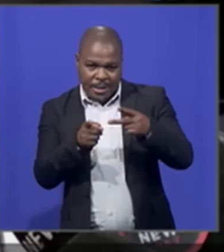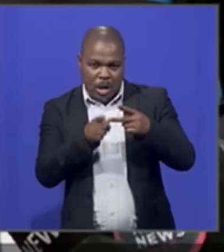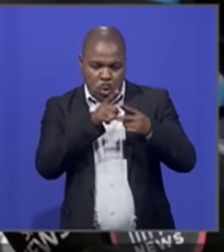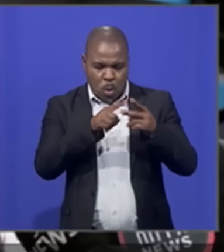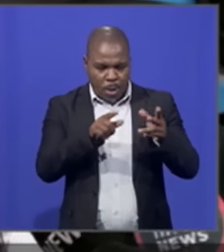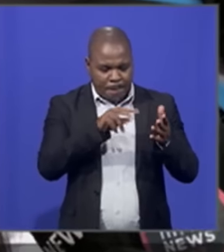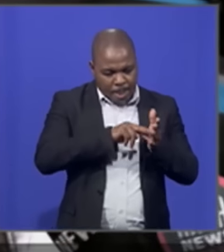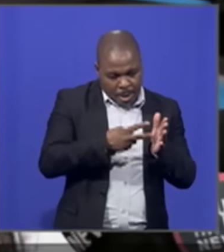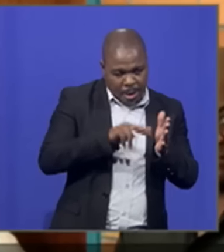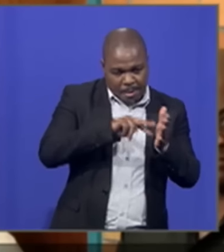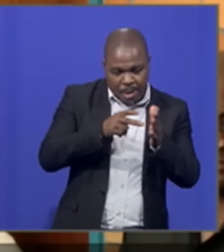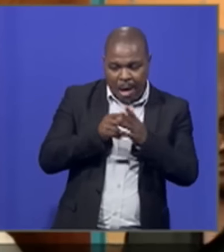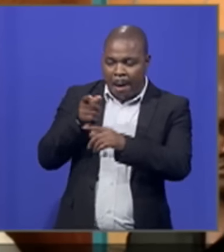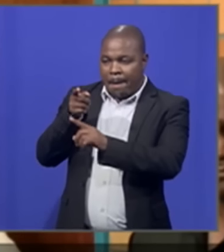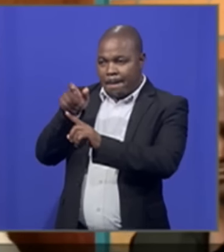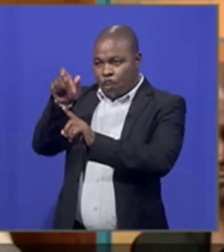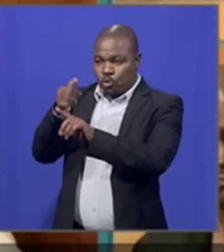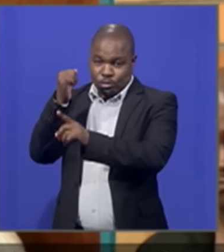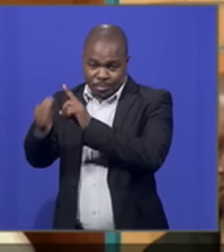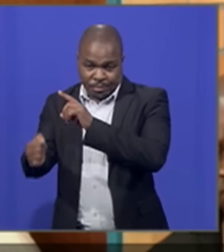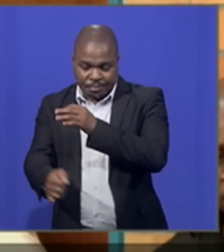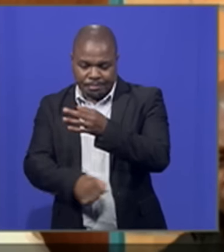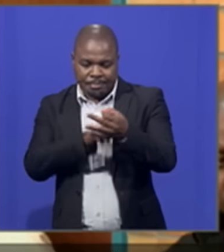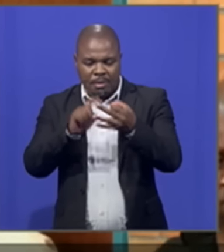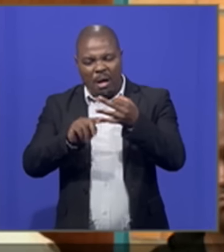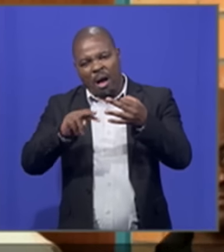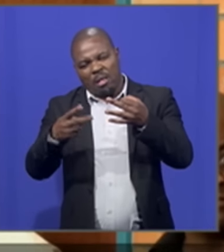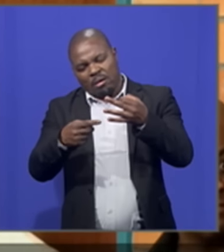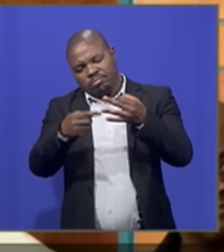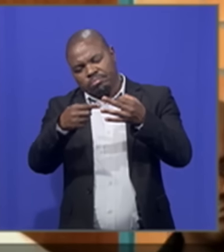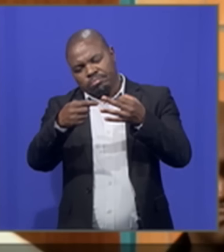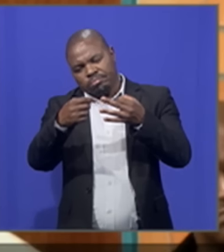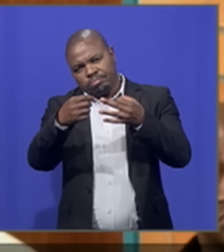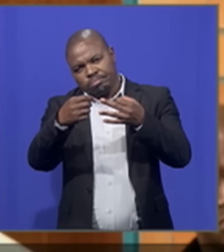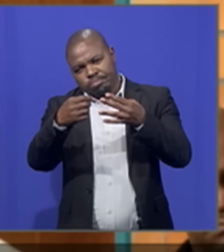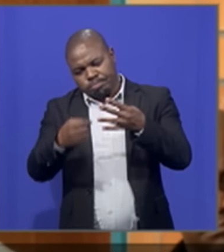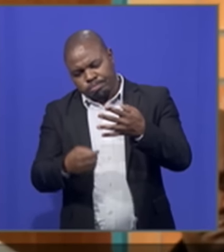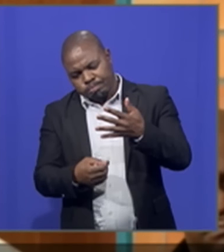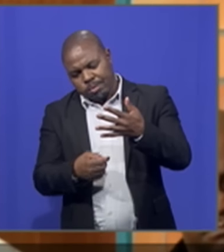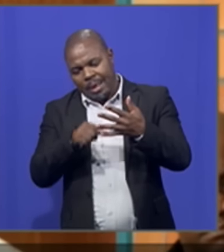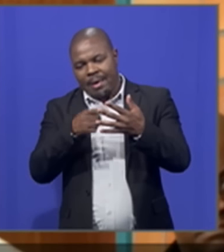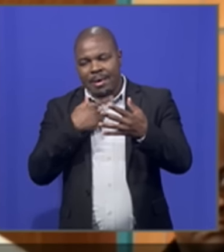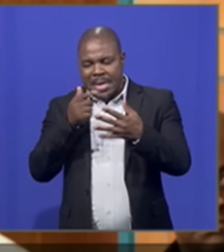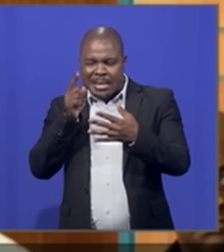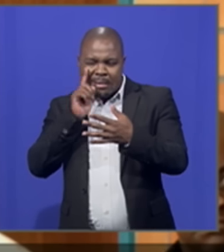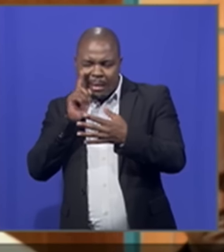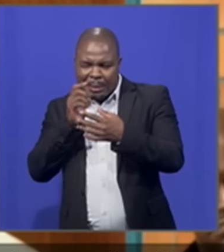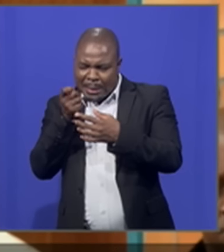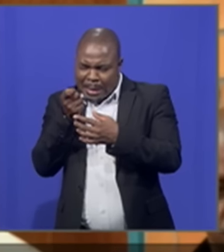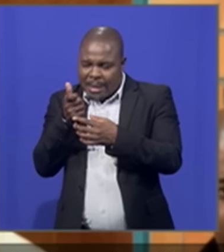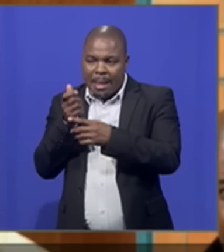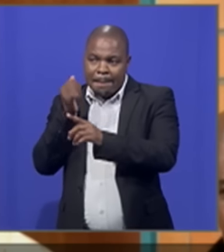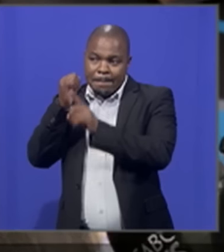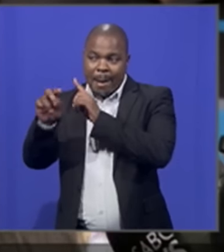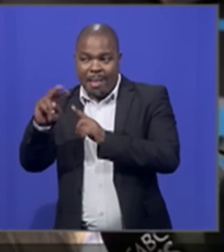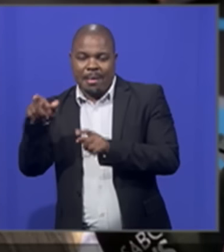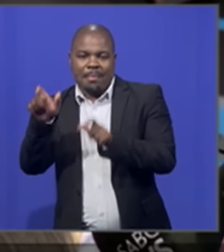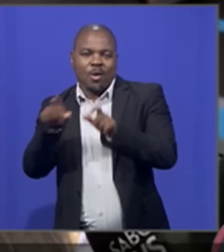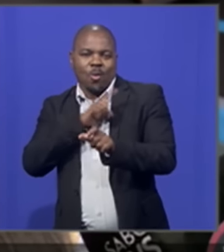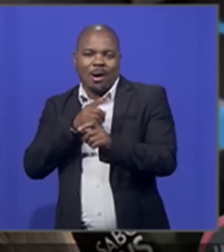premeditated murder. And the 3 other charges are attempted murder in respect of the